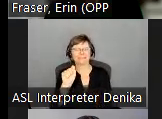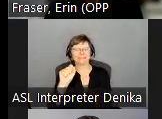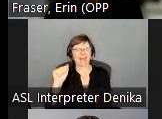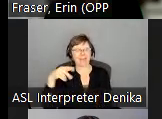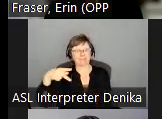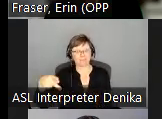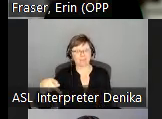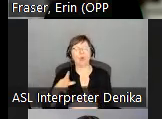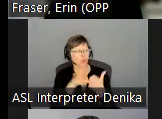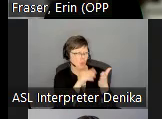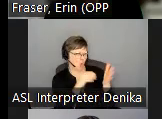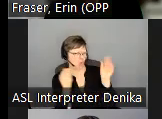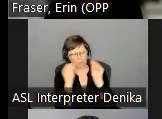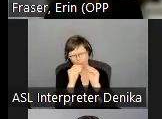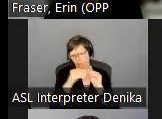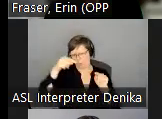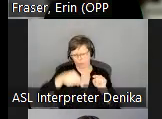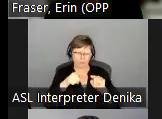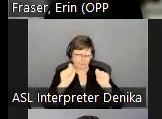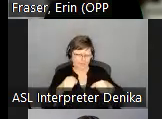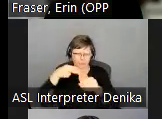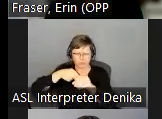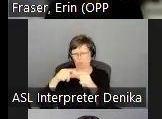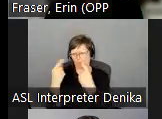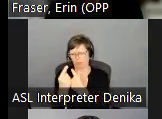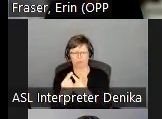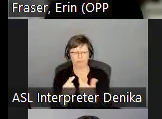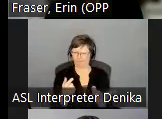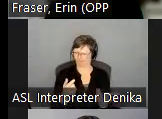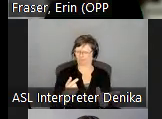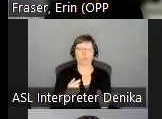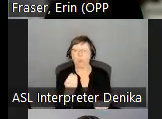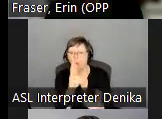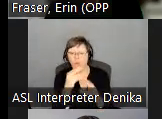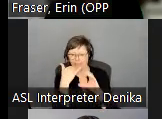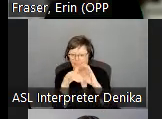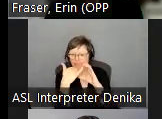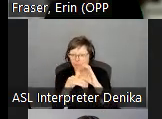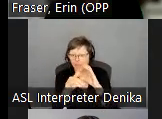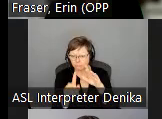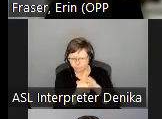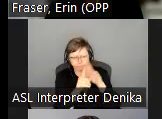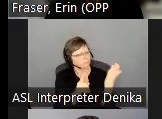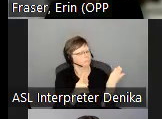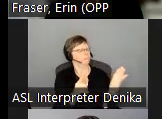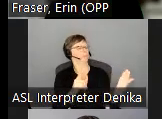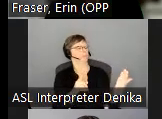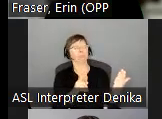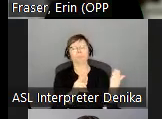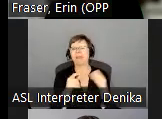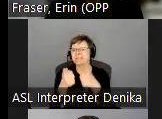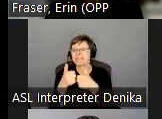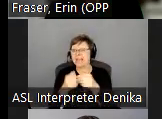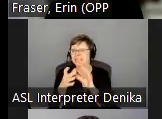learn more about cryptocurrency. You'll see emails come in. You're going to see text message come in. They